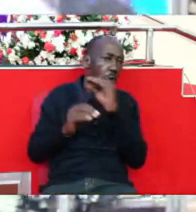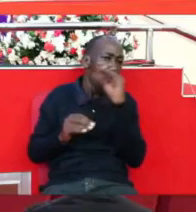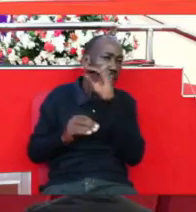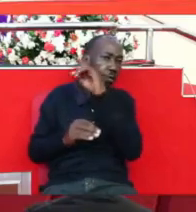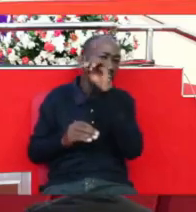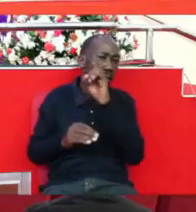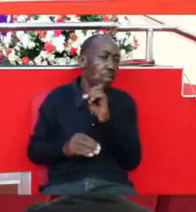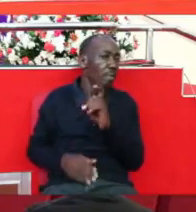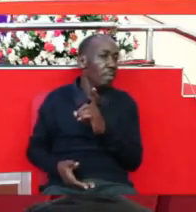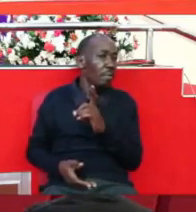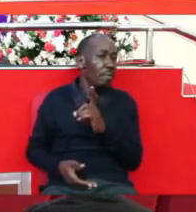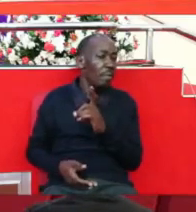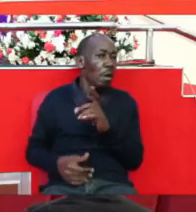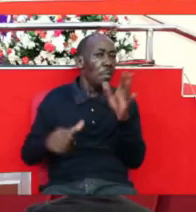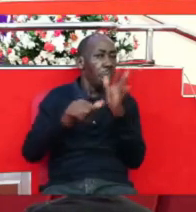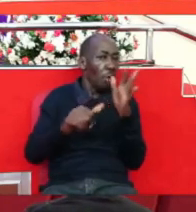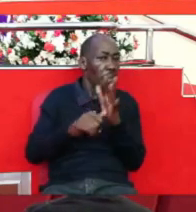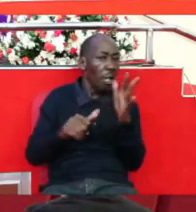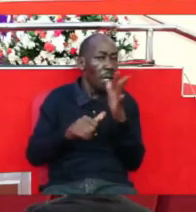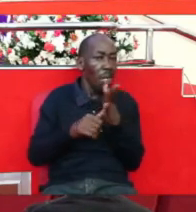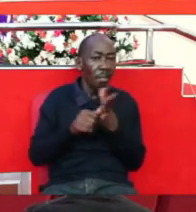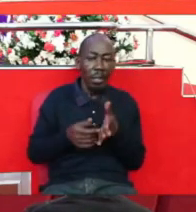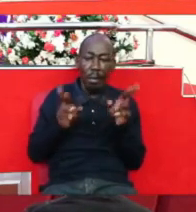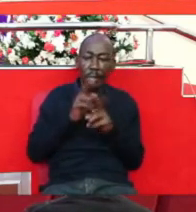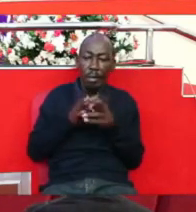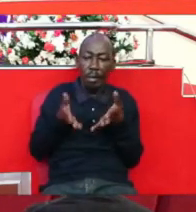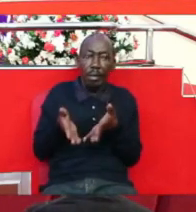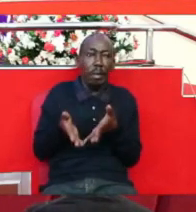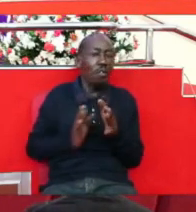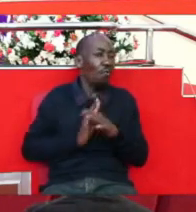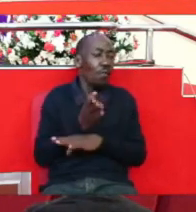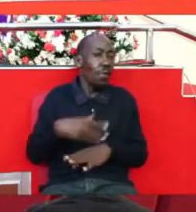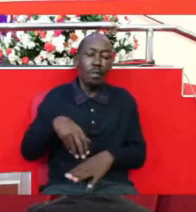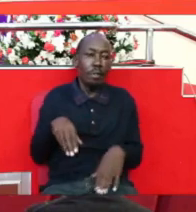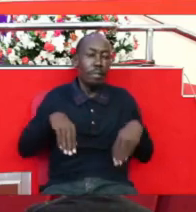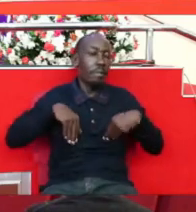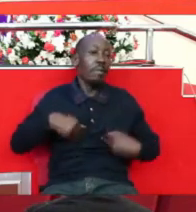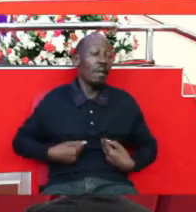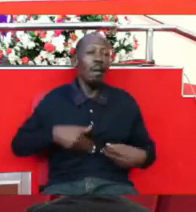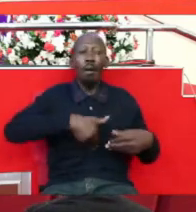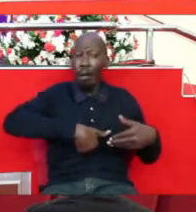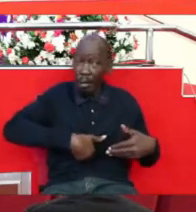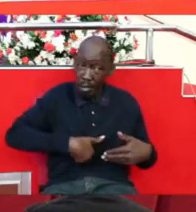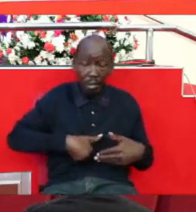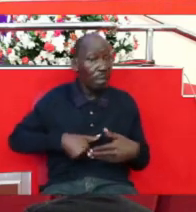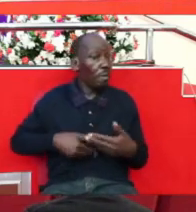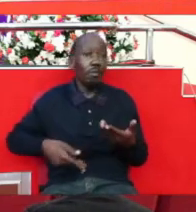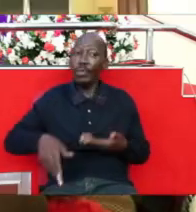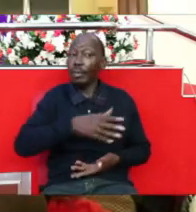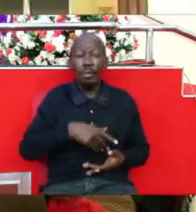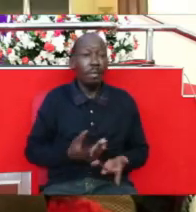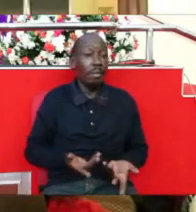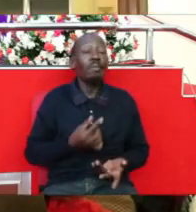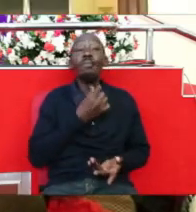katika sehemu ya eneo hili? Problems are upon us. Mambo yametuzindi sana. Hunger is upon us. Njaa iko juu yetu.